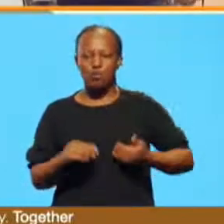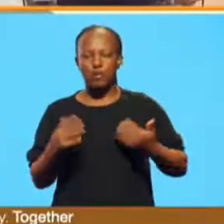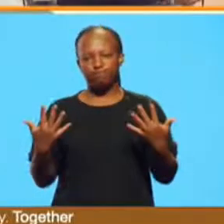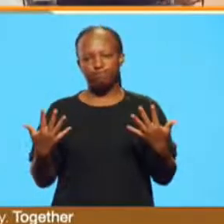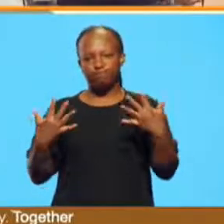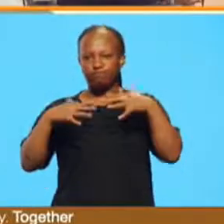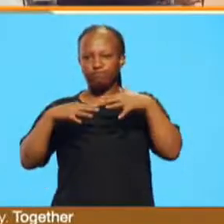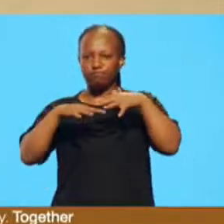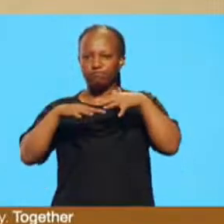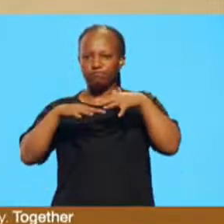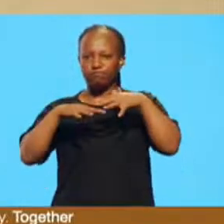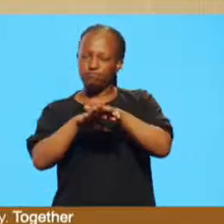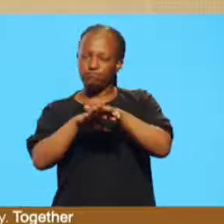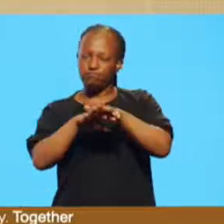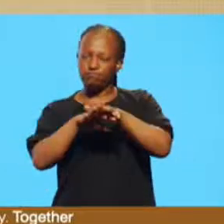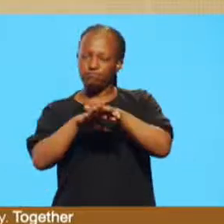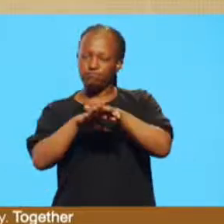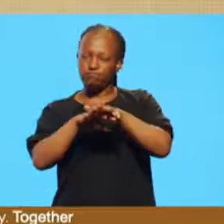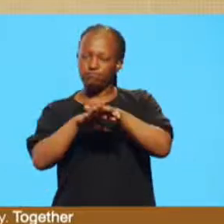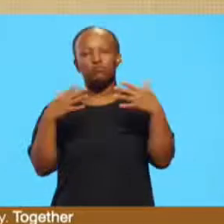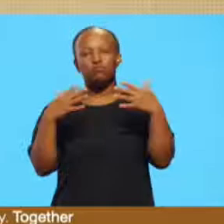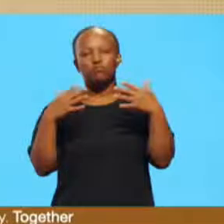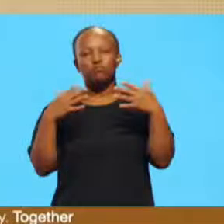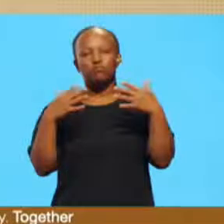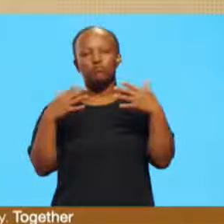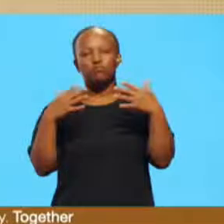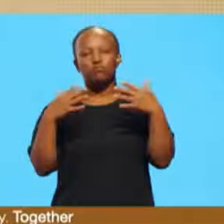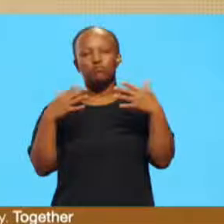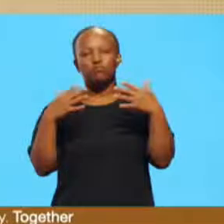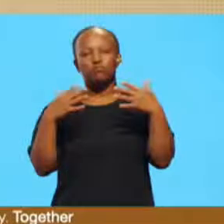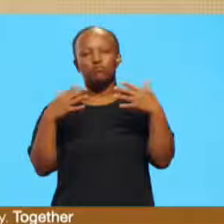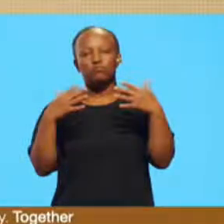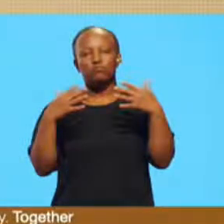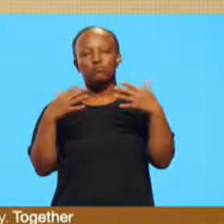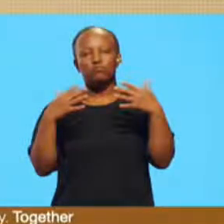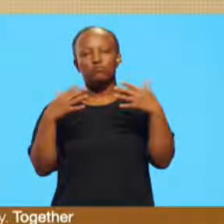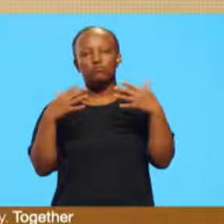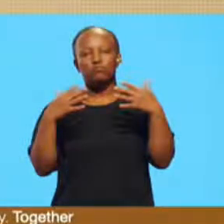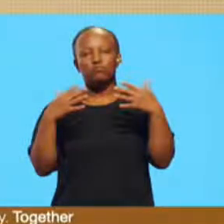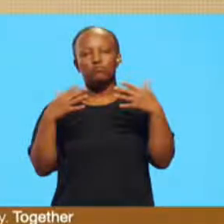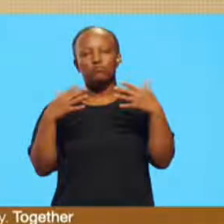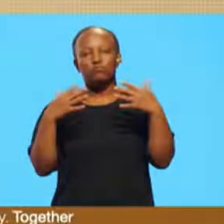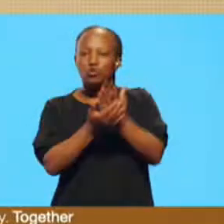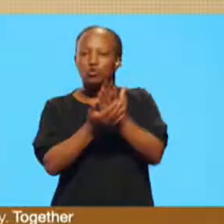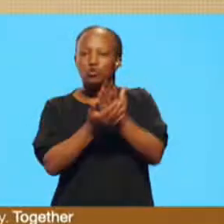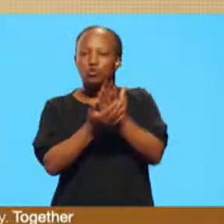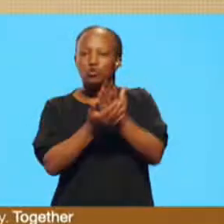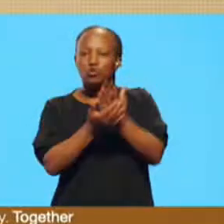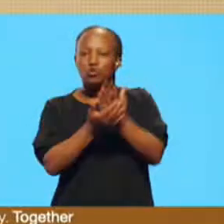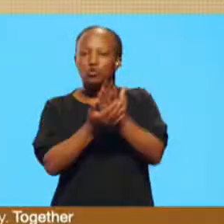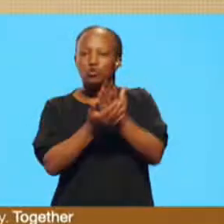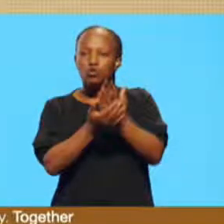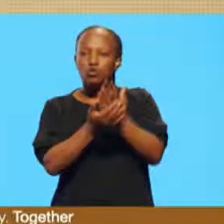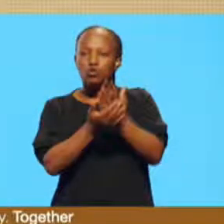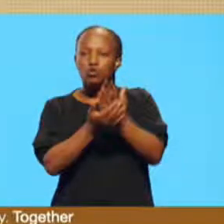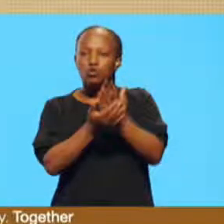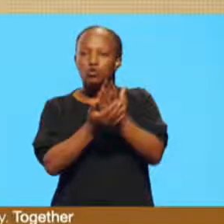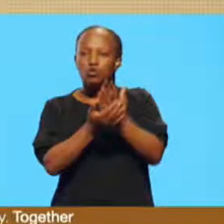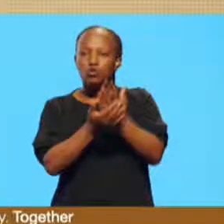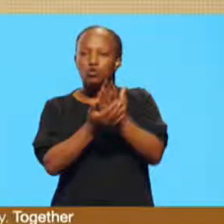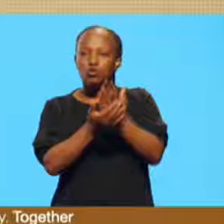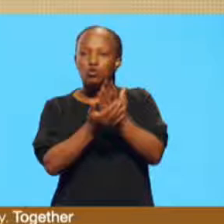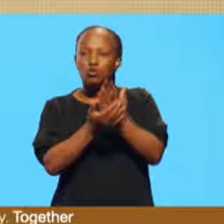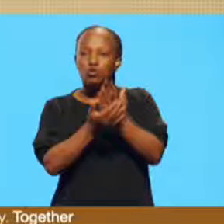is one of the tools towards reaping the benefit of demographic dividend,